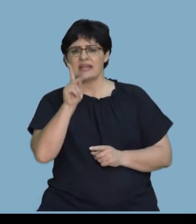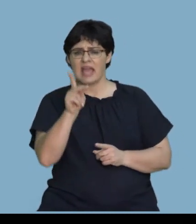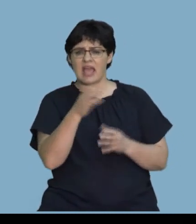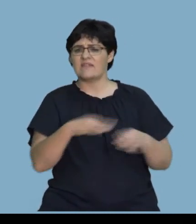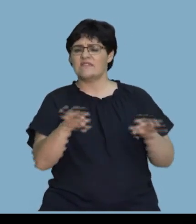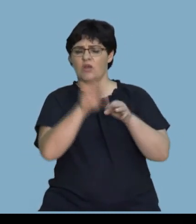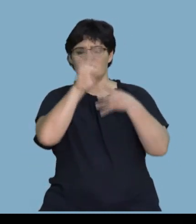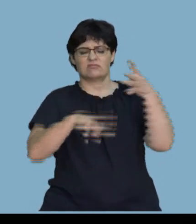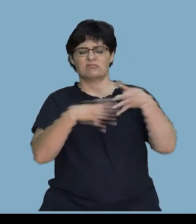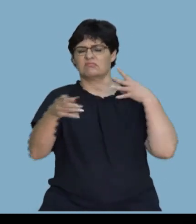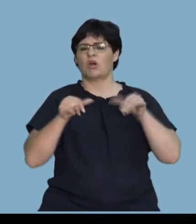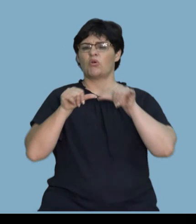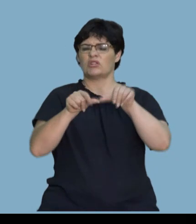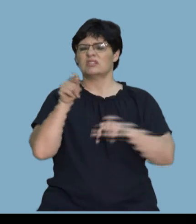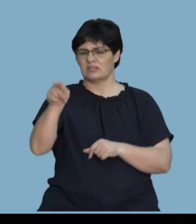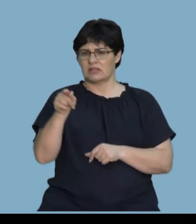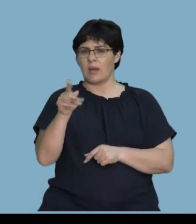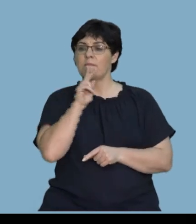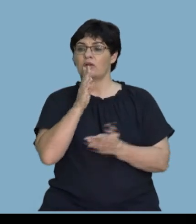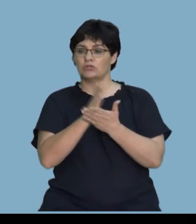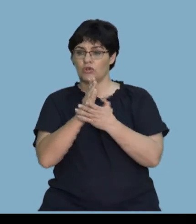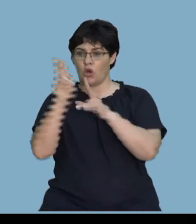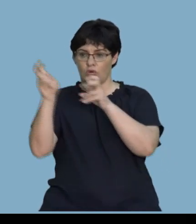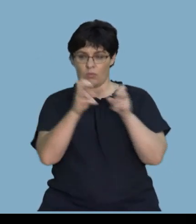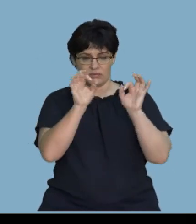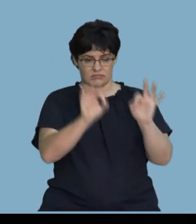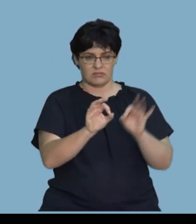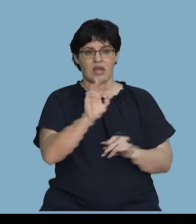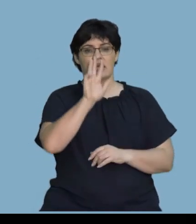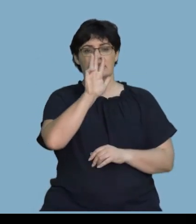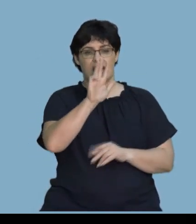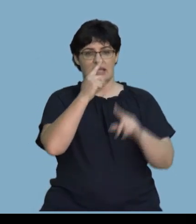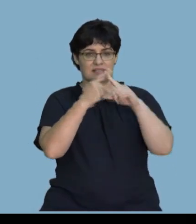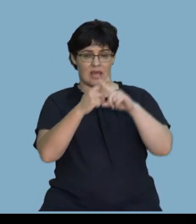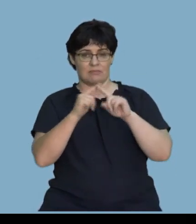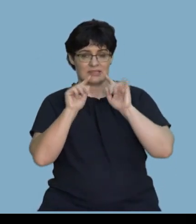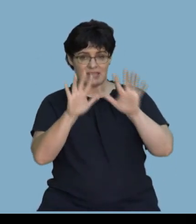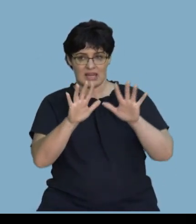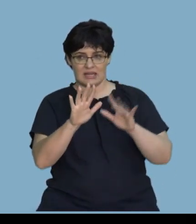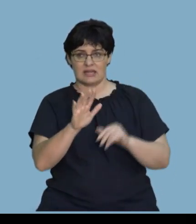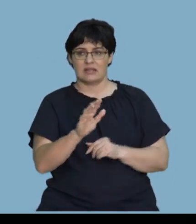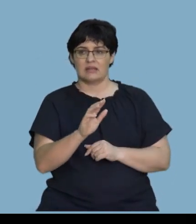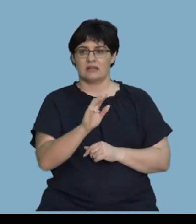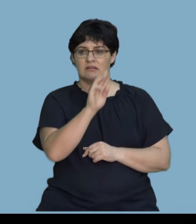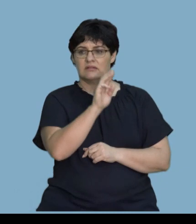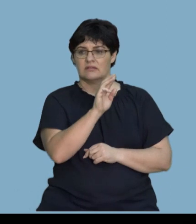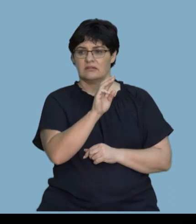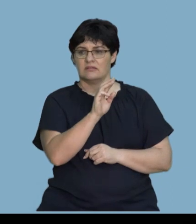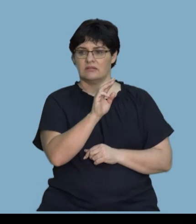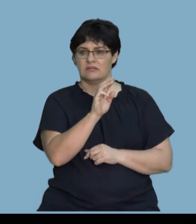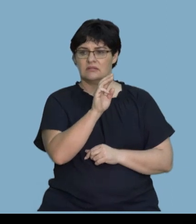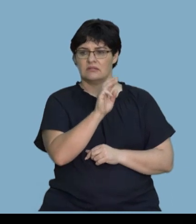of physical constants. Make sure you copy it correctly. 9 times 10 exponent 9, we are given the charge